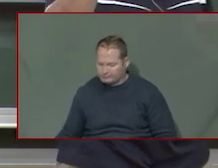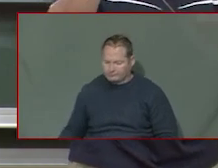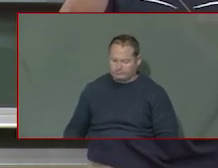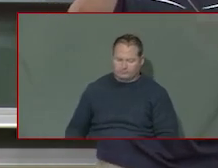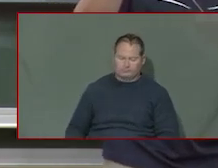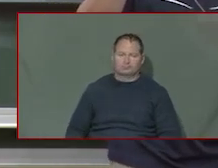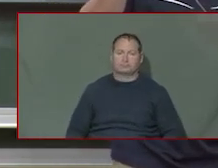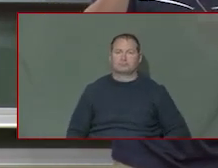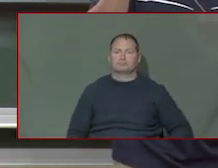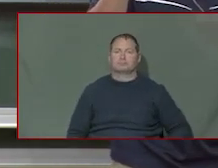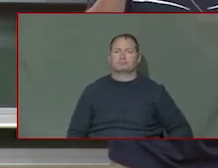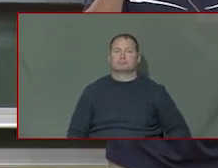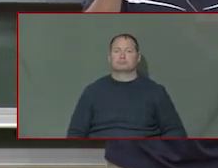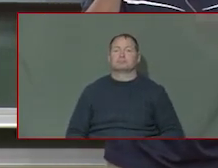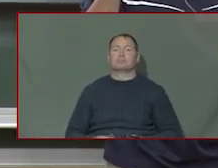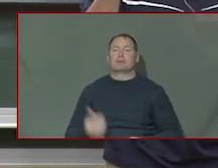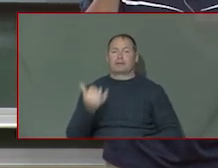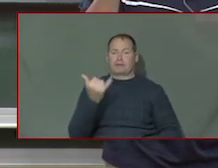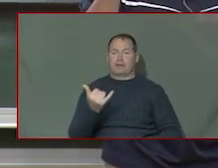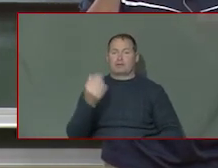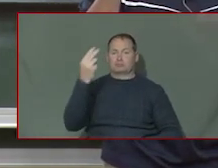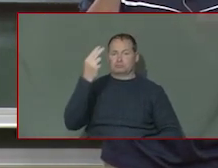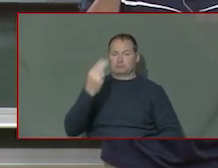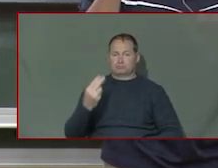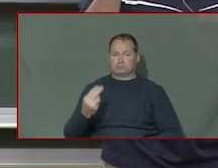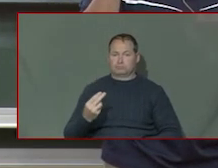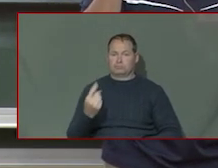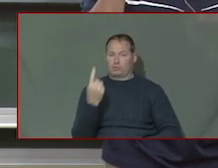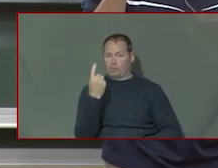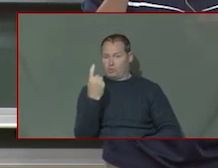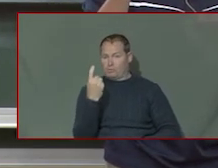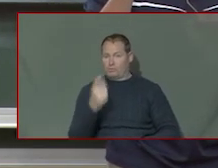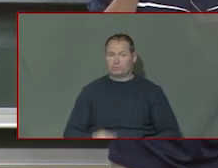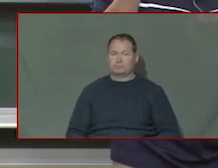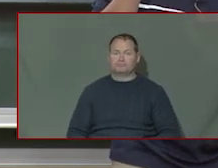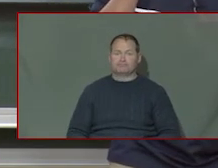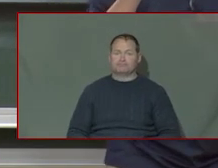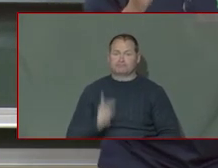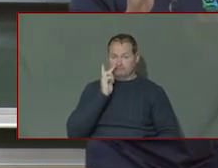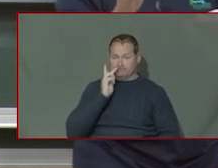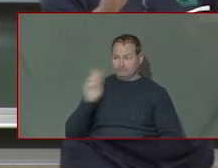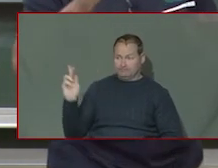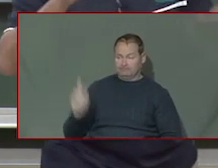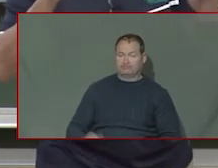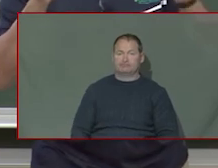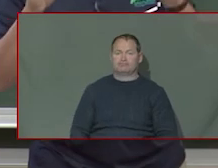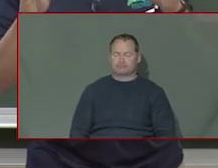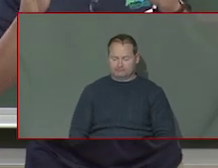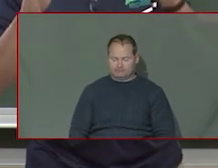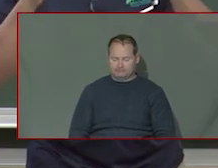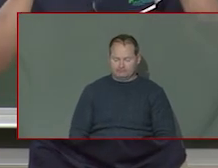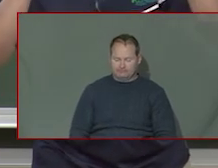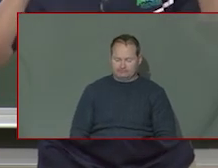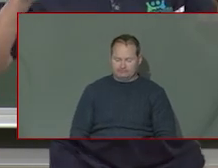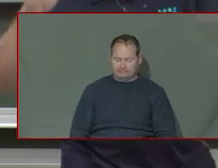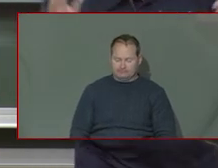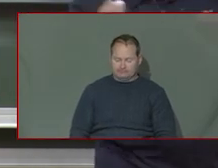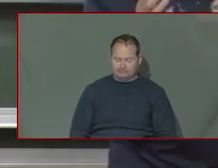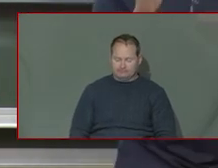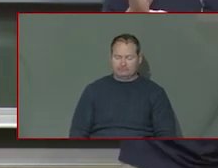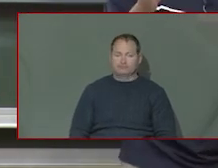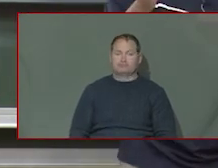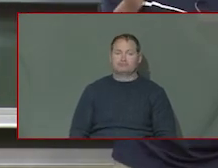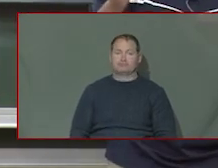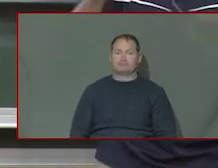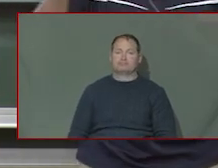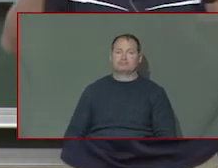right, I want to sketch another scenario now. Listen carefully, and people, you must be with me, because in this chapter I want to teach you to reason